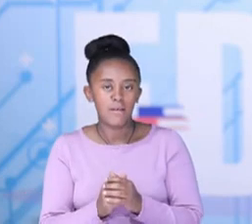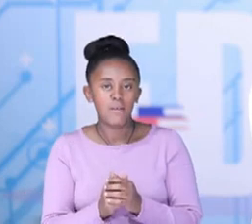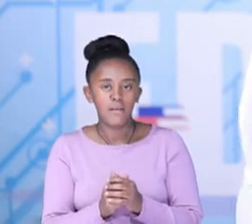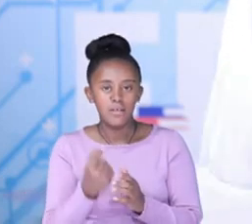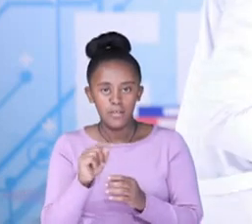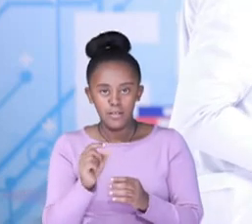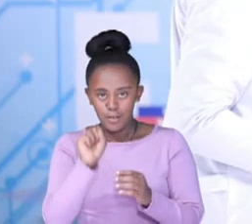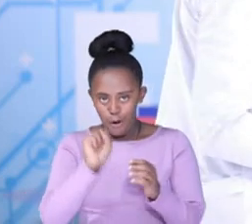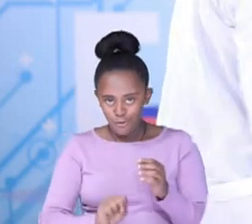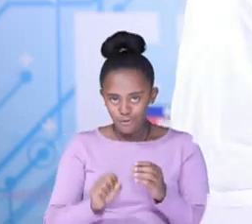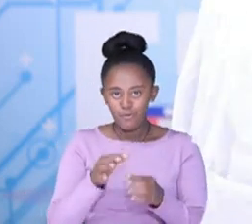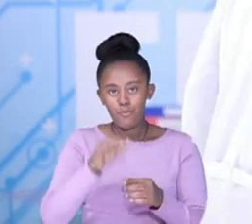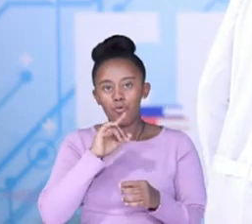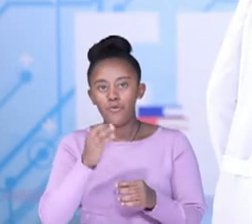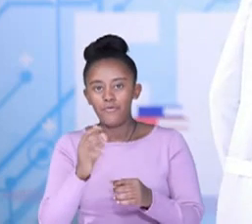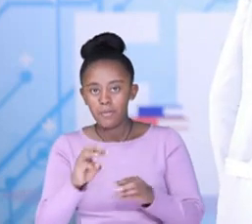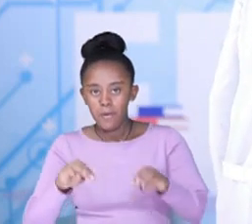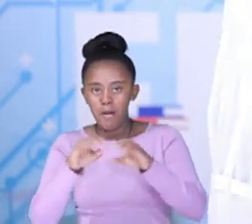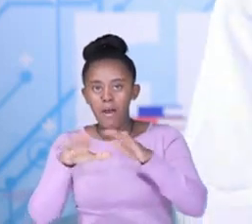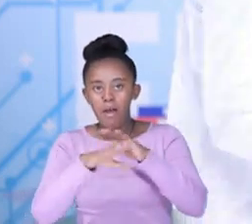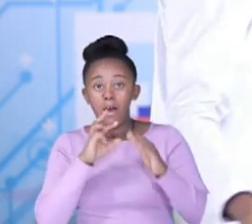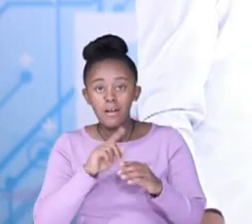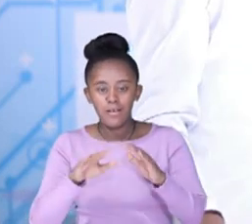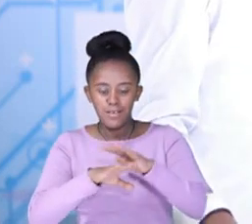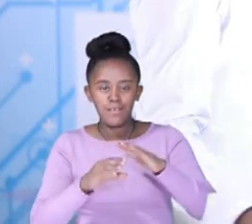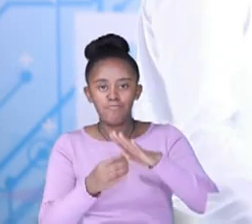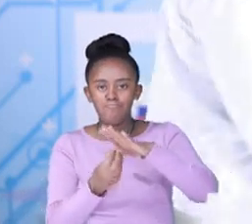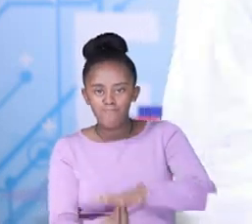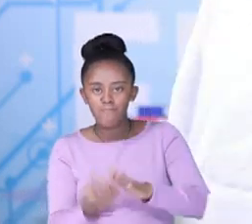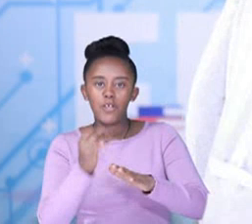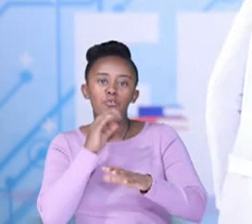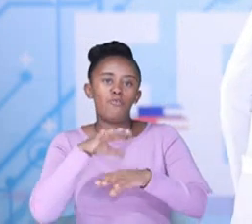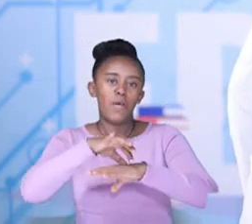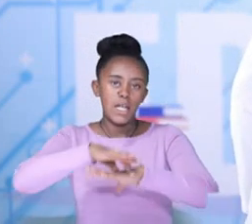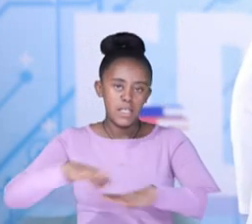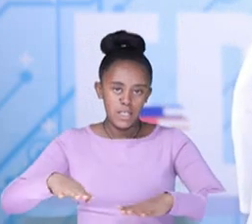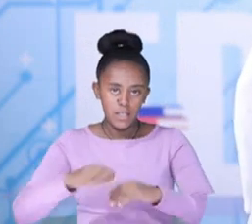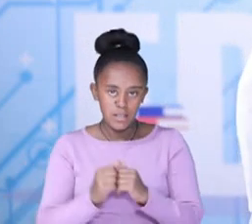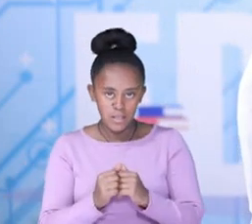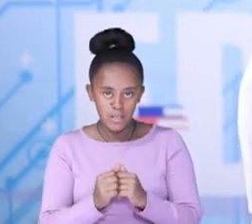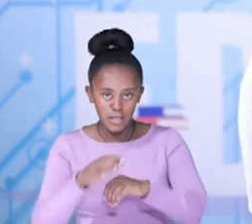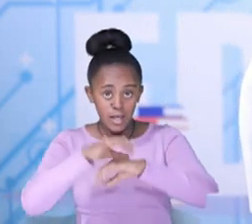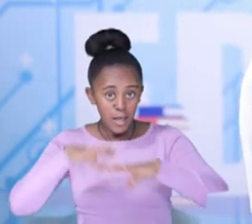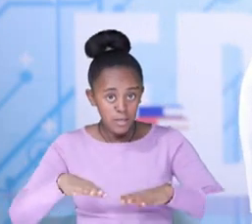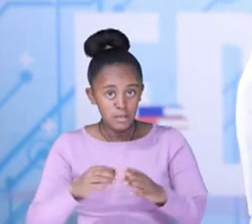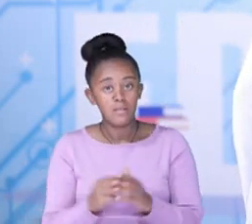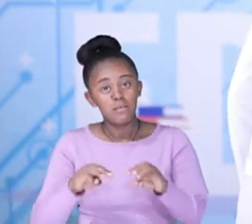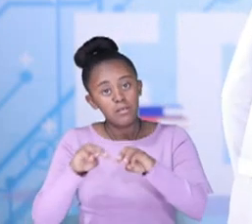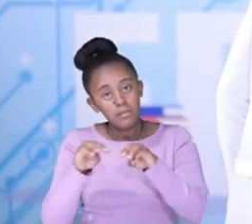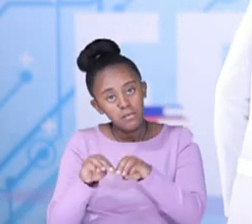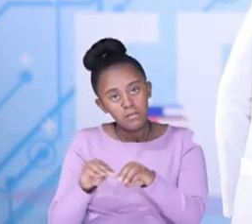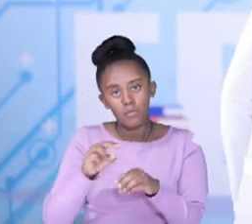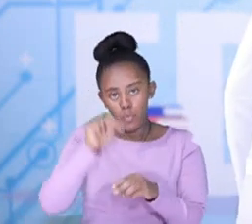the south pole of a magnet are all under the effect of Earth's magnetic field. So the south pole of the Earth's magnetic field will attract